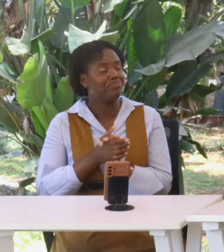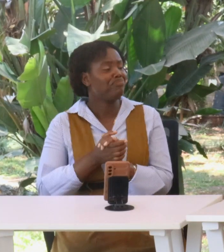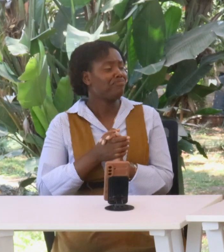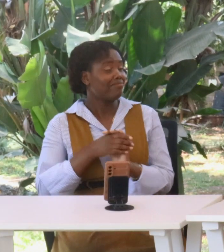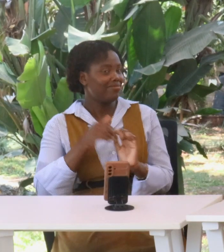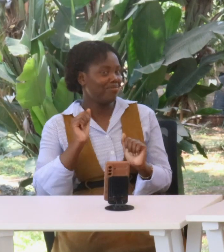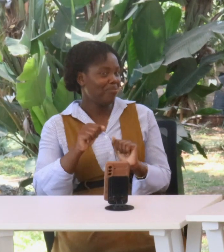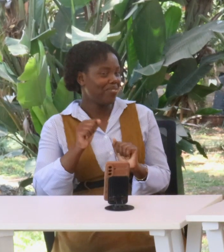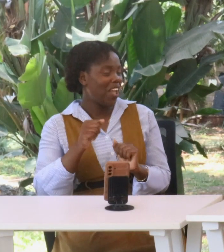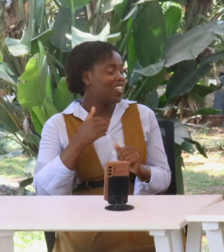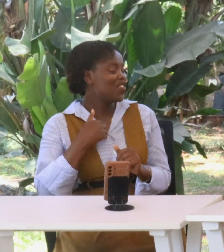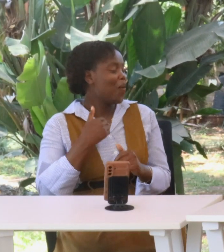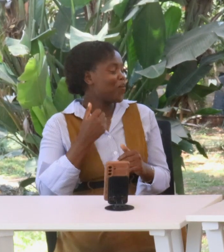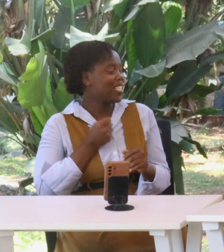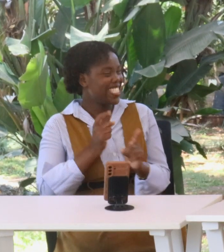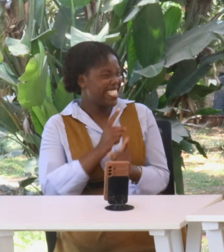impact.